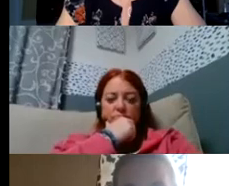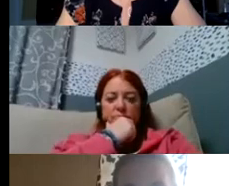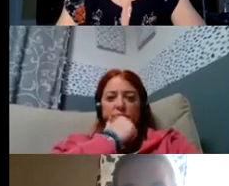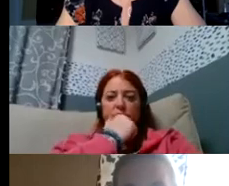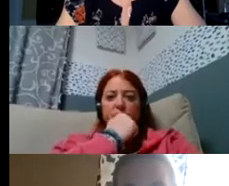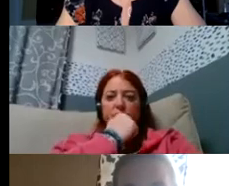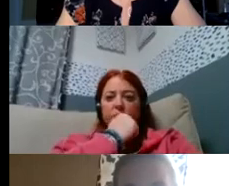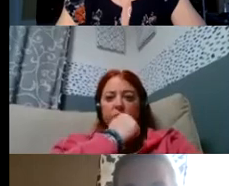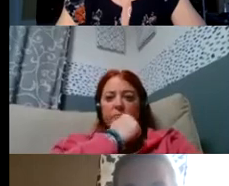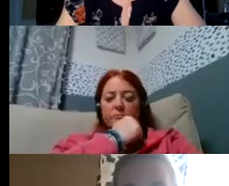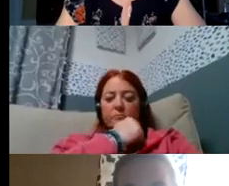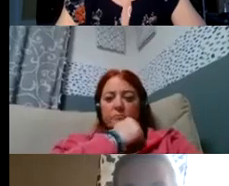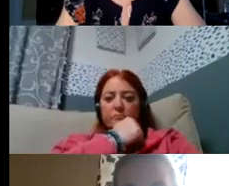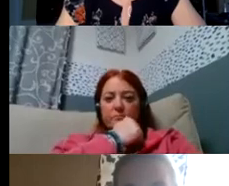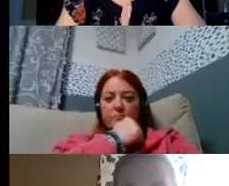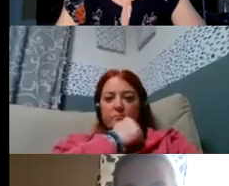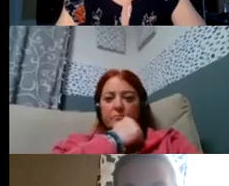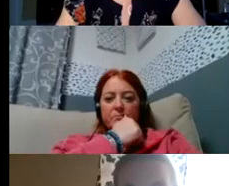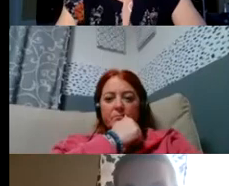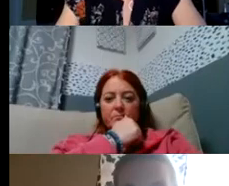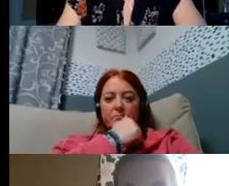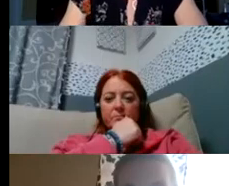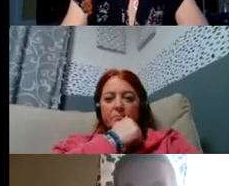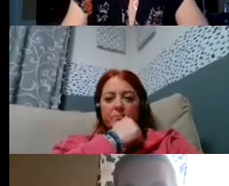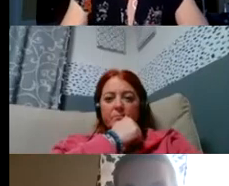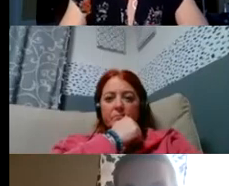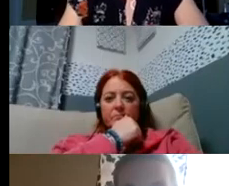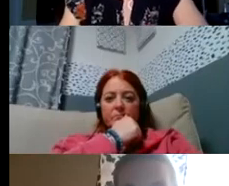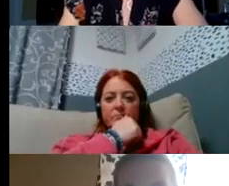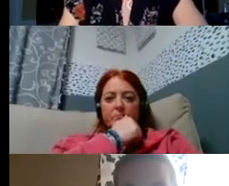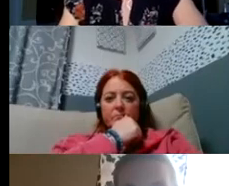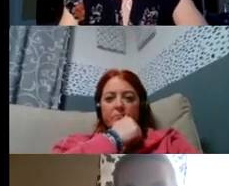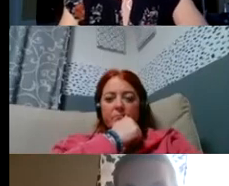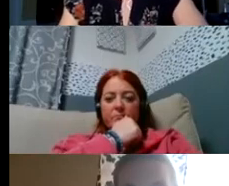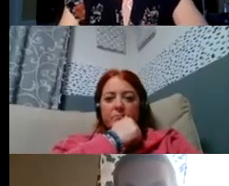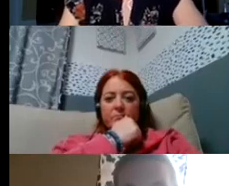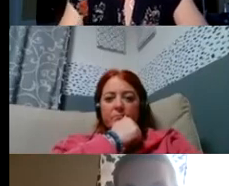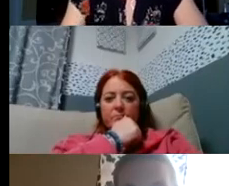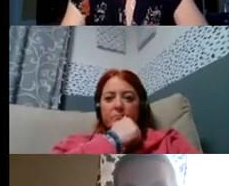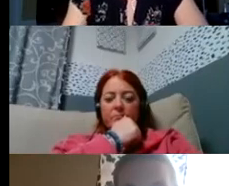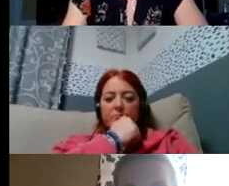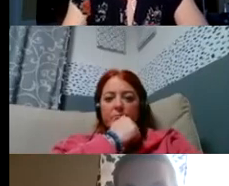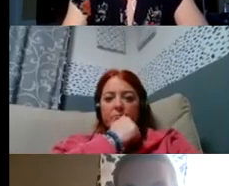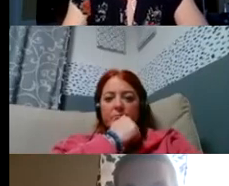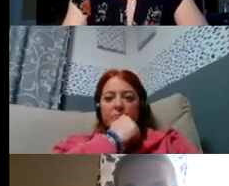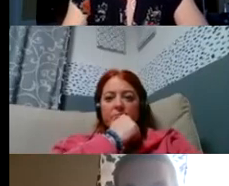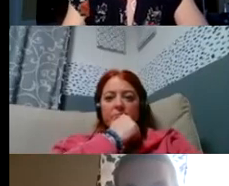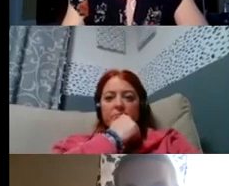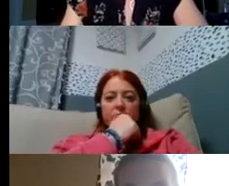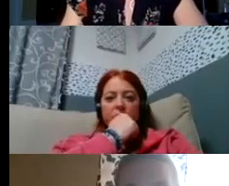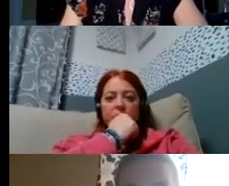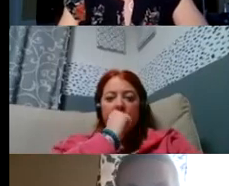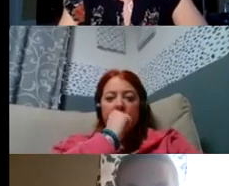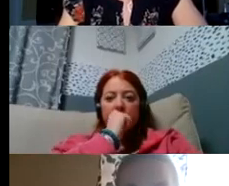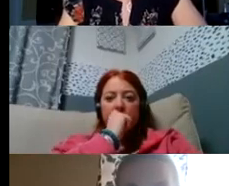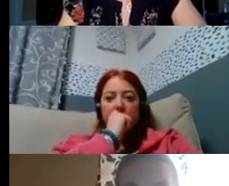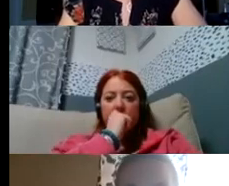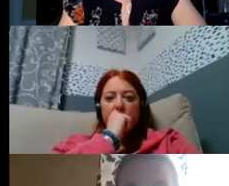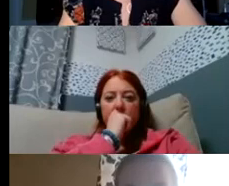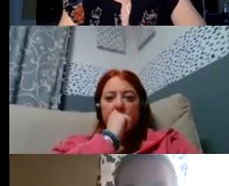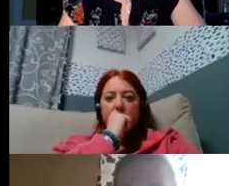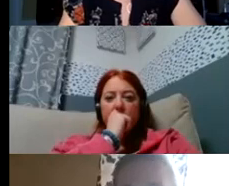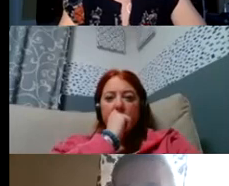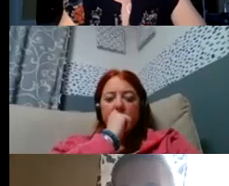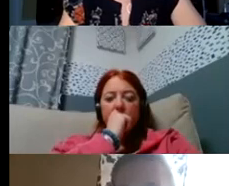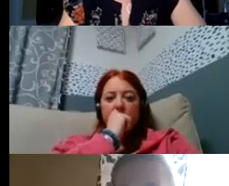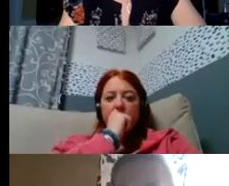has also changed, and there is no contraindications to any timing of the vaccine. So you can get COVID vaccine same day as another vaccine. You can